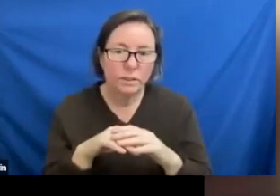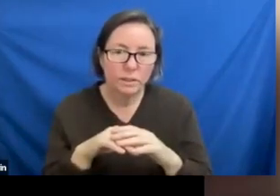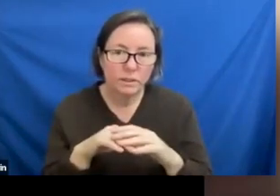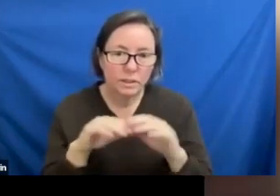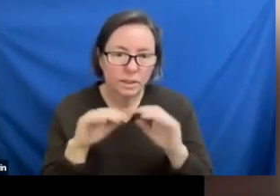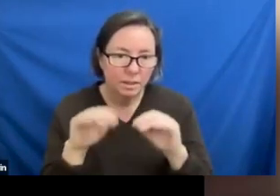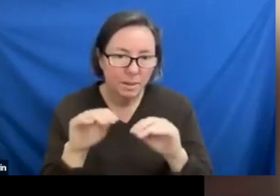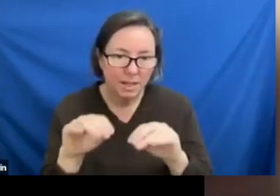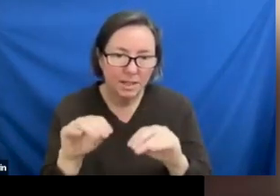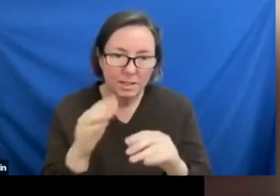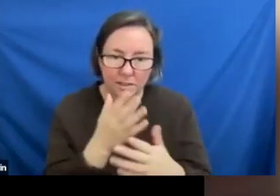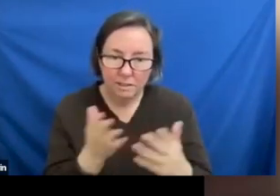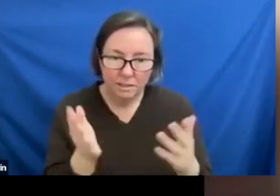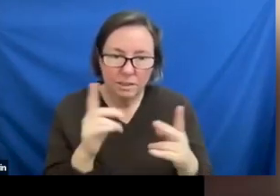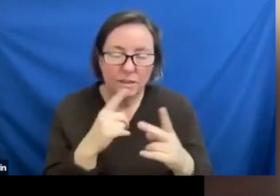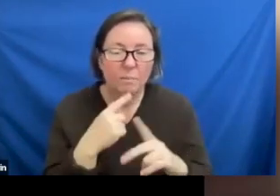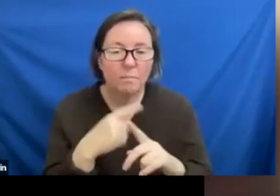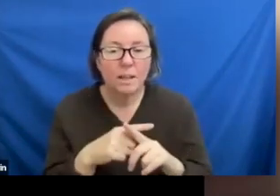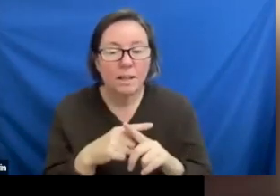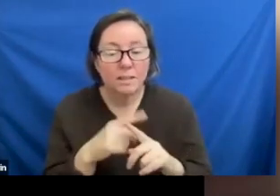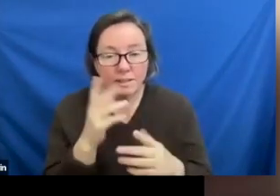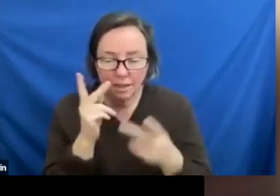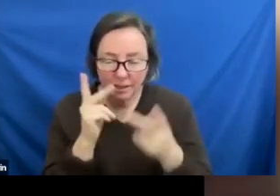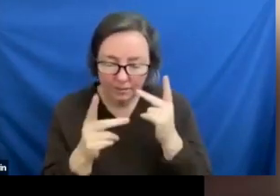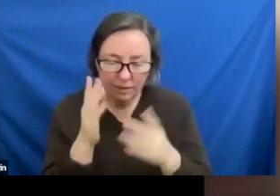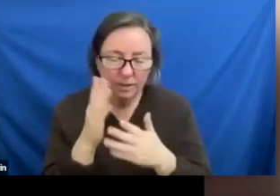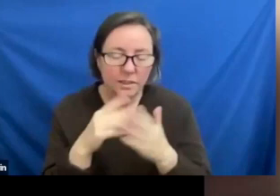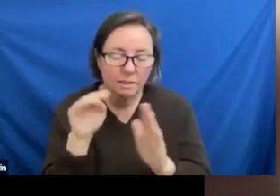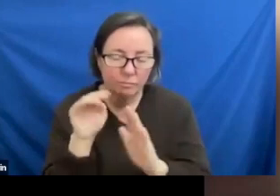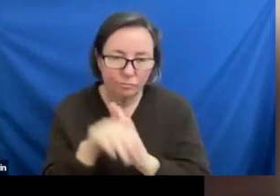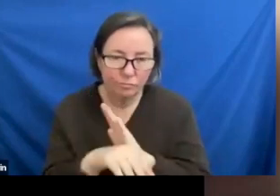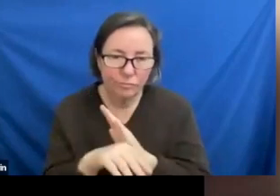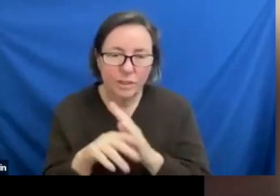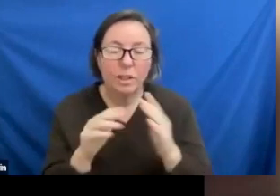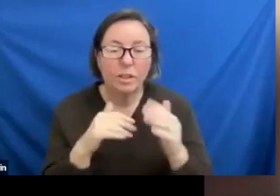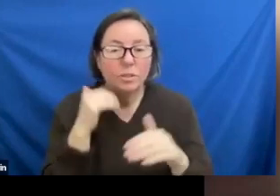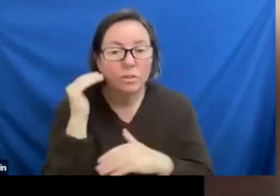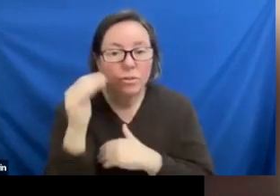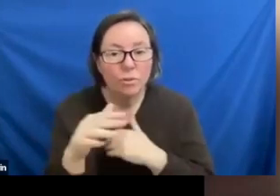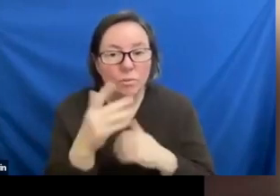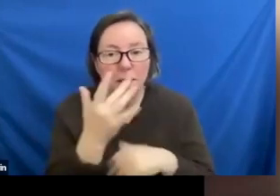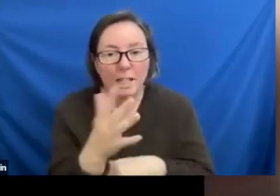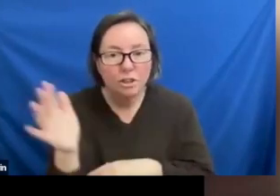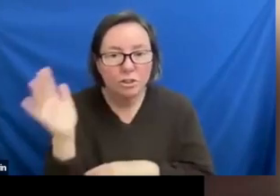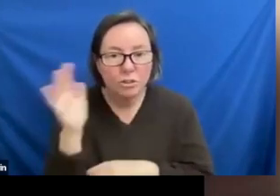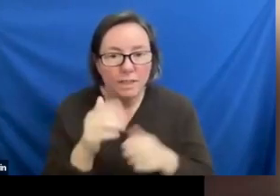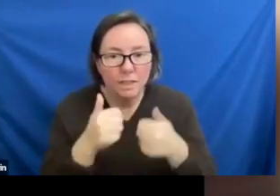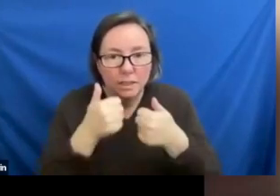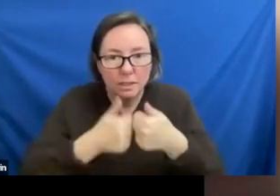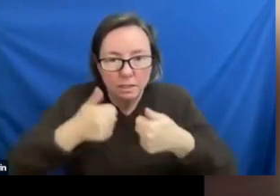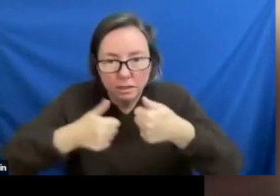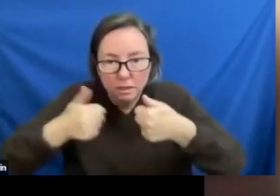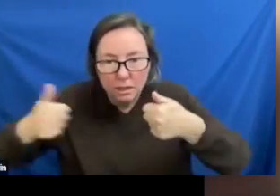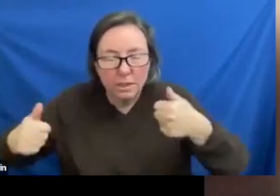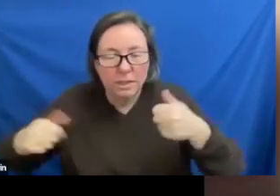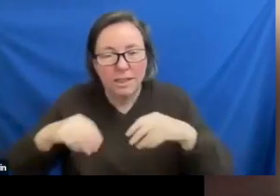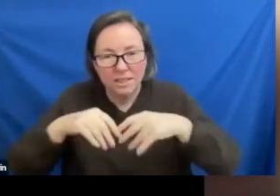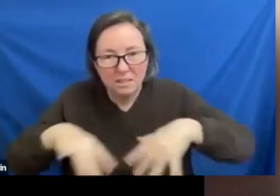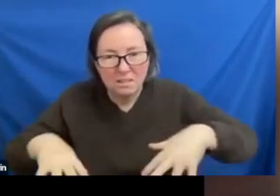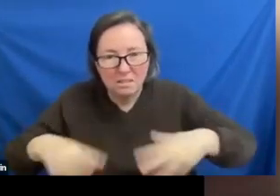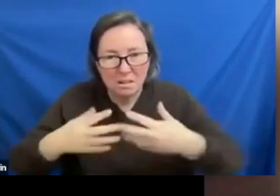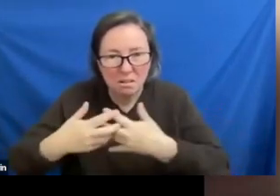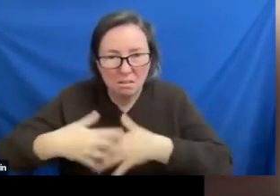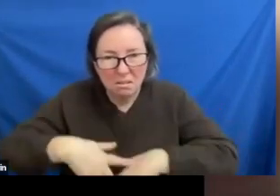there. And I've seen some failures where people overdo tree planting, and trees need roots to grow and mature.